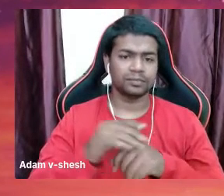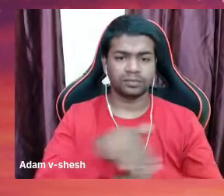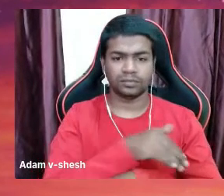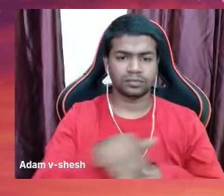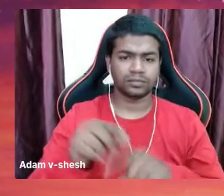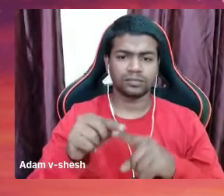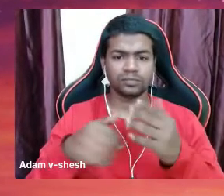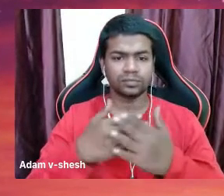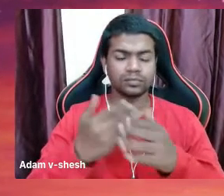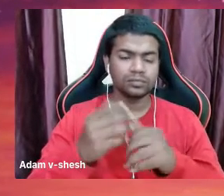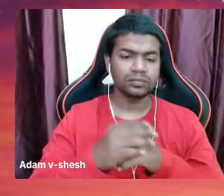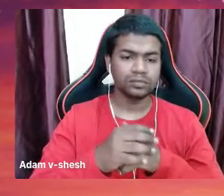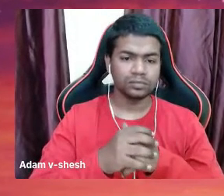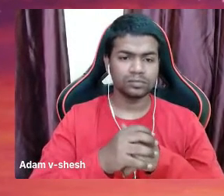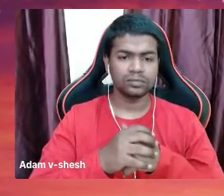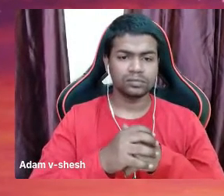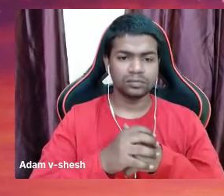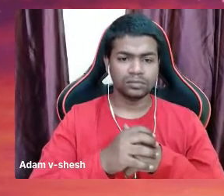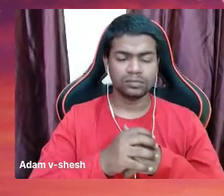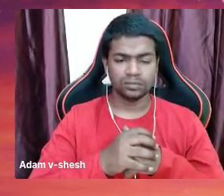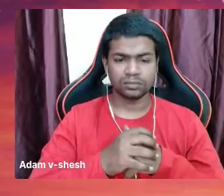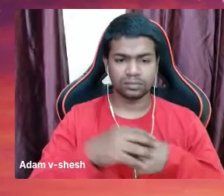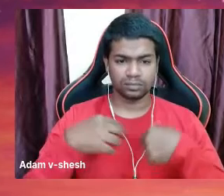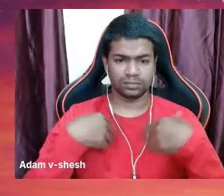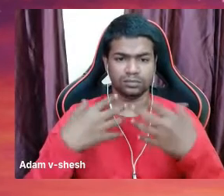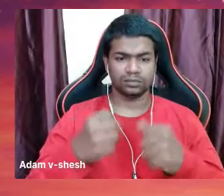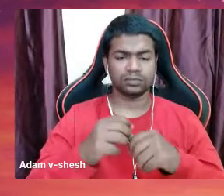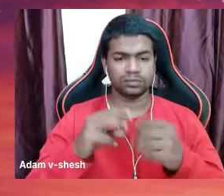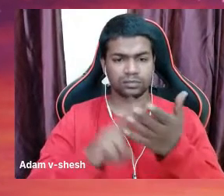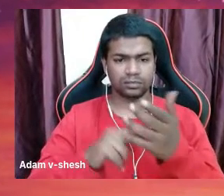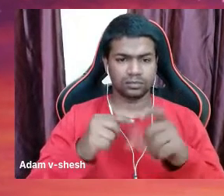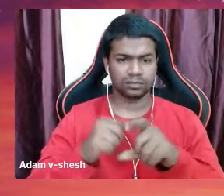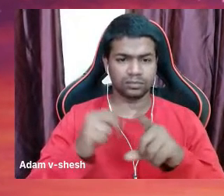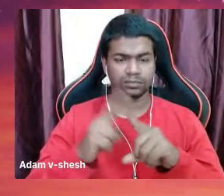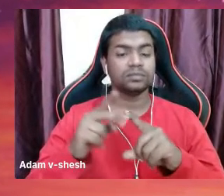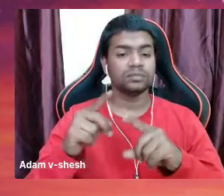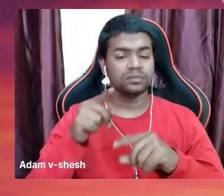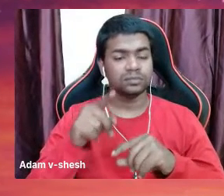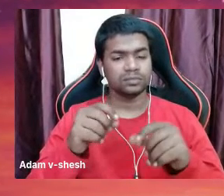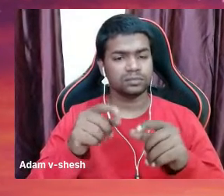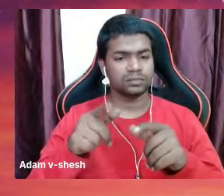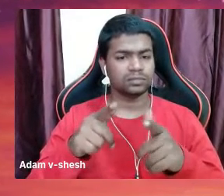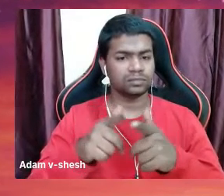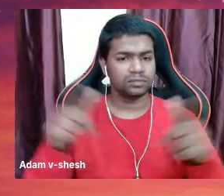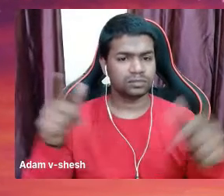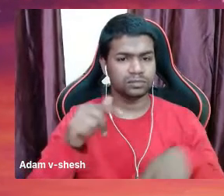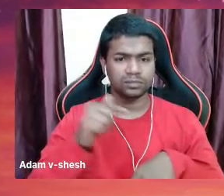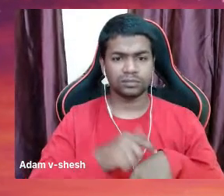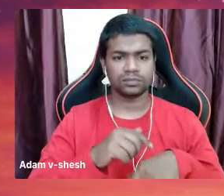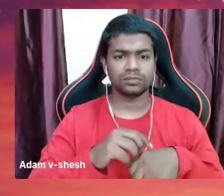product talent these days and the dearth of it. We want to be a net importer. At some level, for the longest time, Silicon Valley